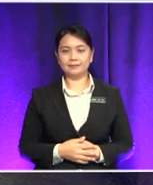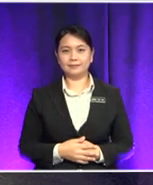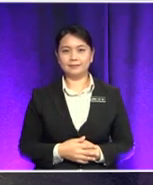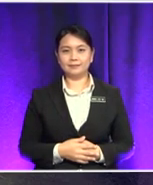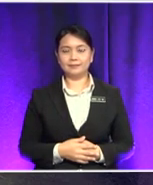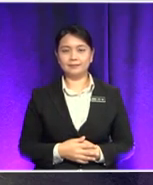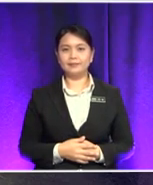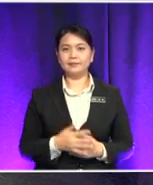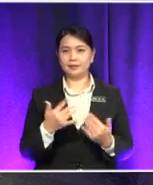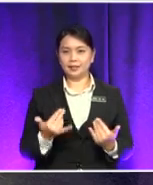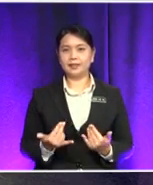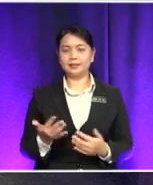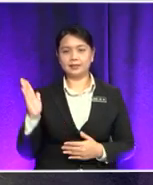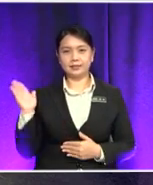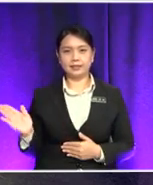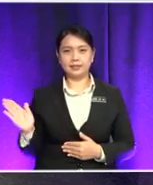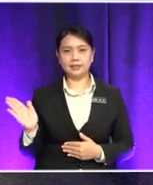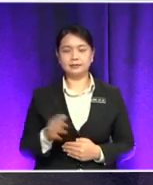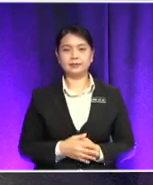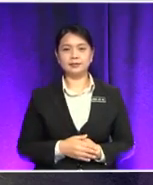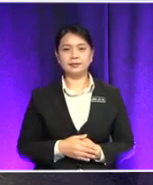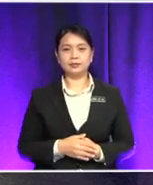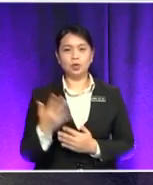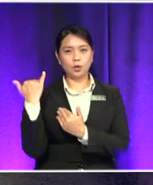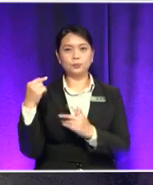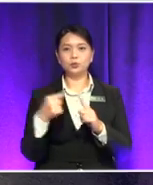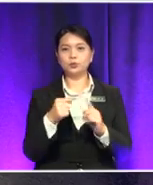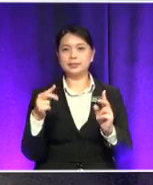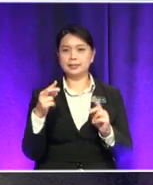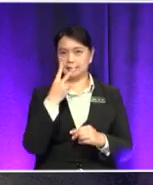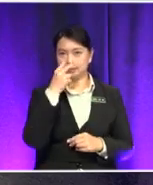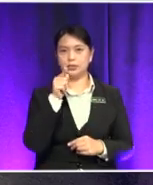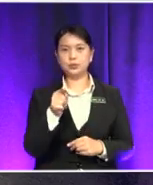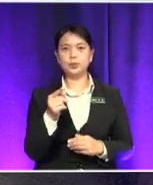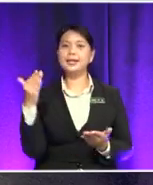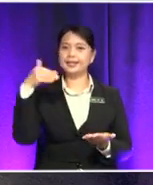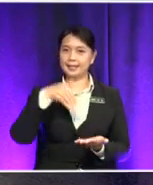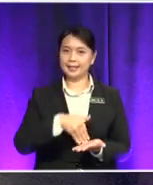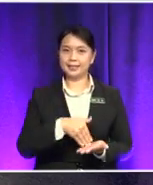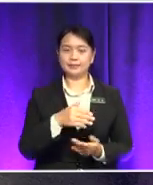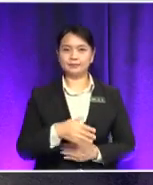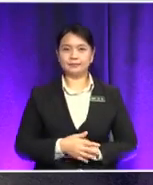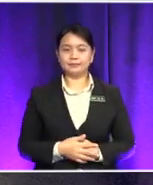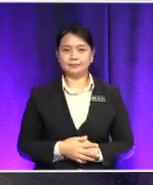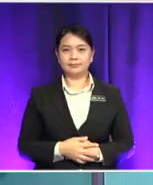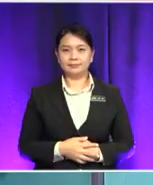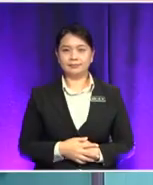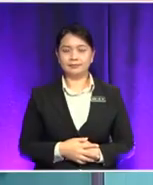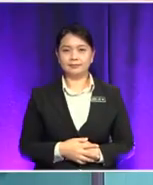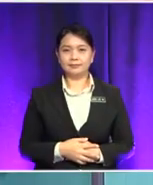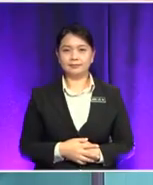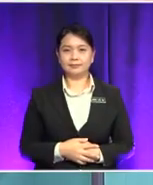name is Hanif Sean, and I hope to see you again. And do we have a bit of a poem at the end?